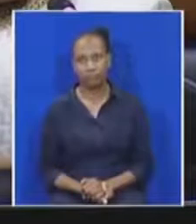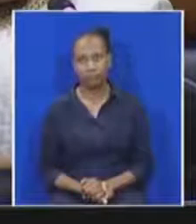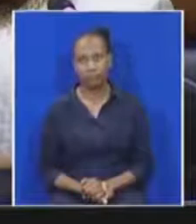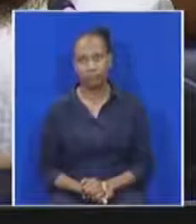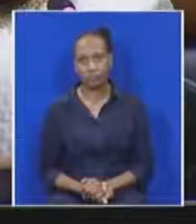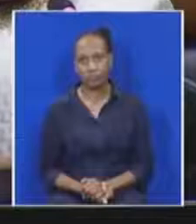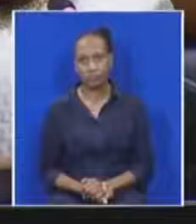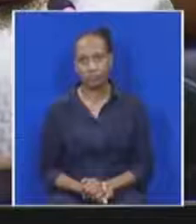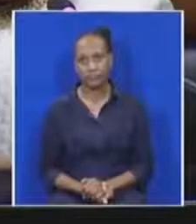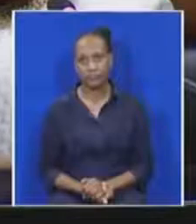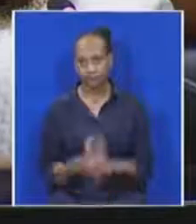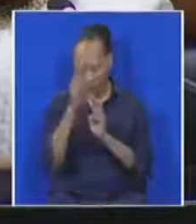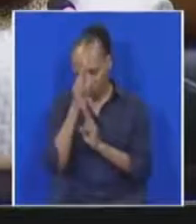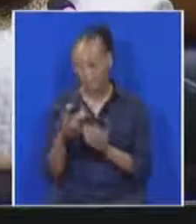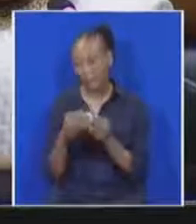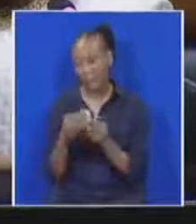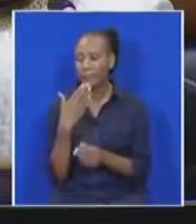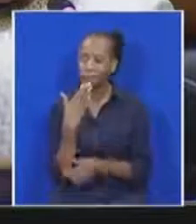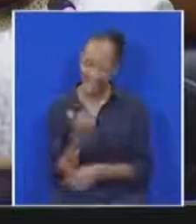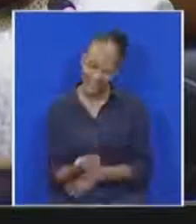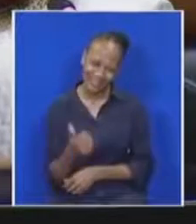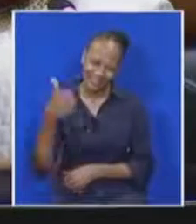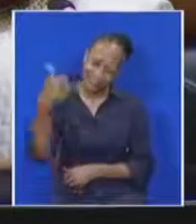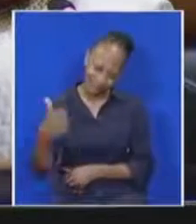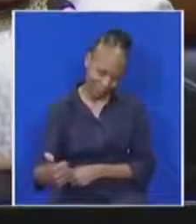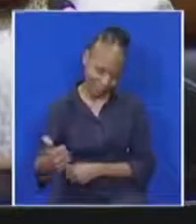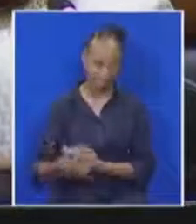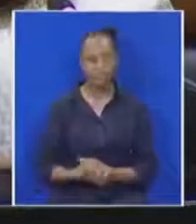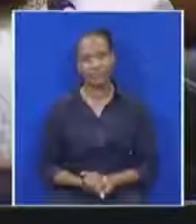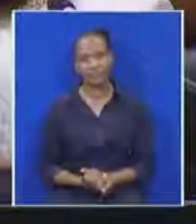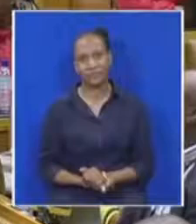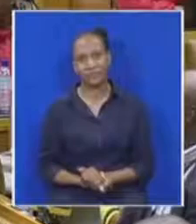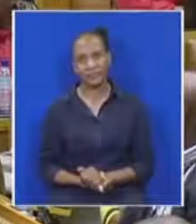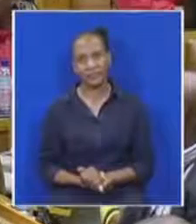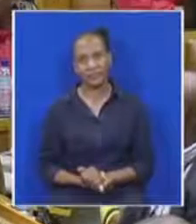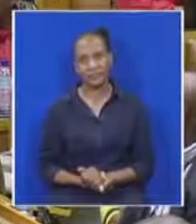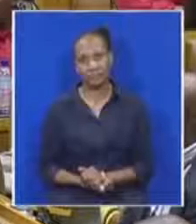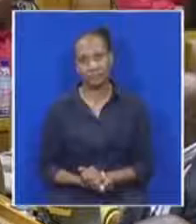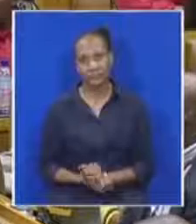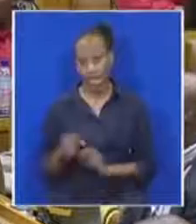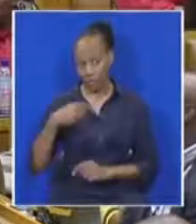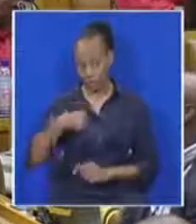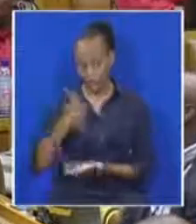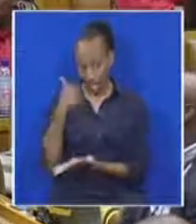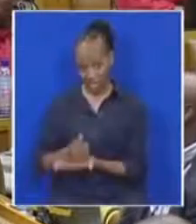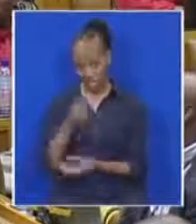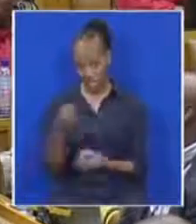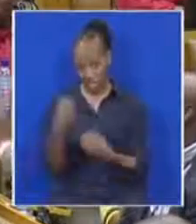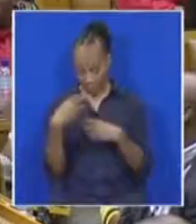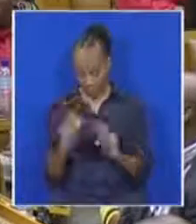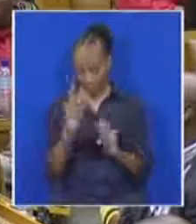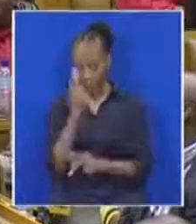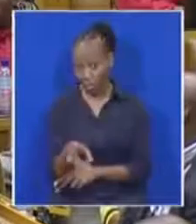down. Honorable Shibambu, please take your seat. But I'm pleading with you that when I sit down, you're going to recognize me because I'm